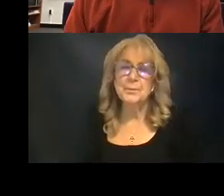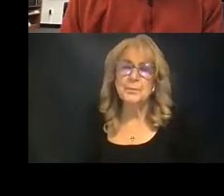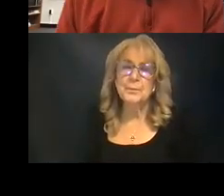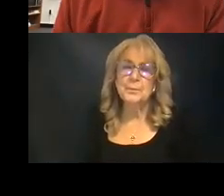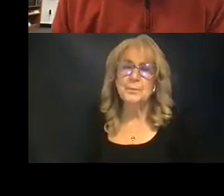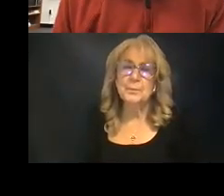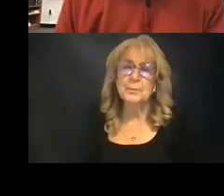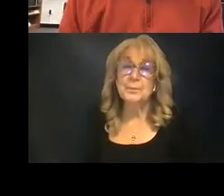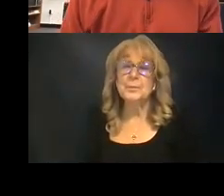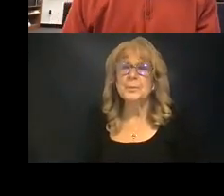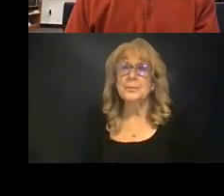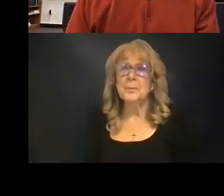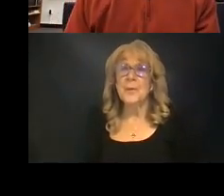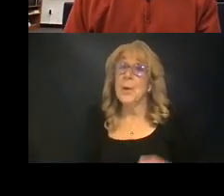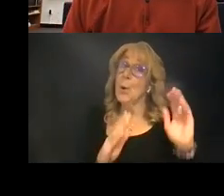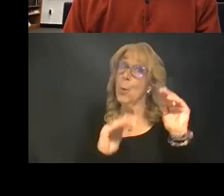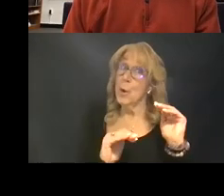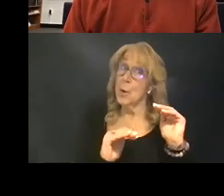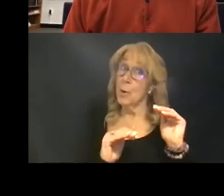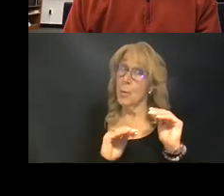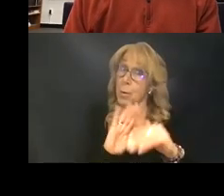And we hope everyone's participating.